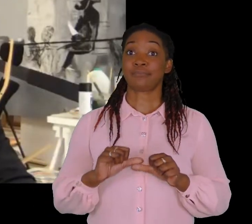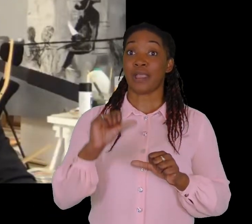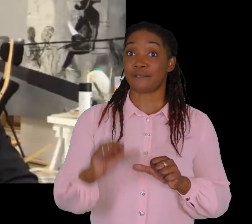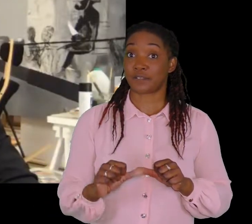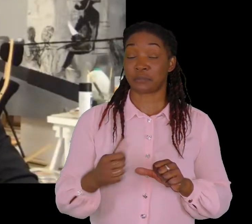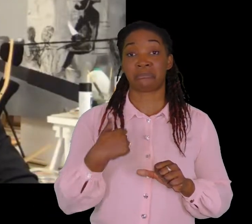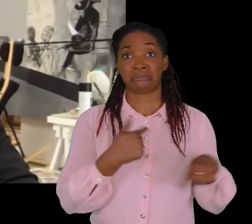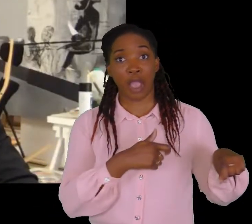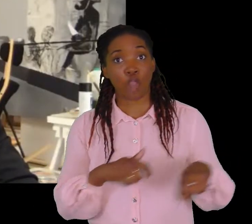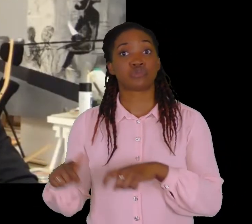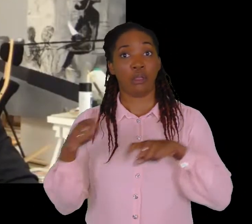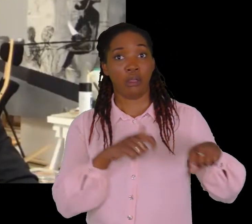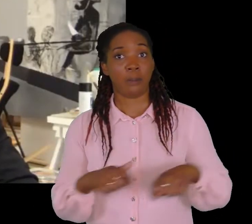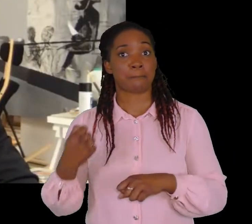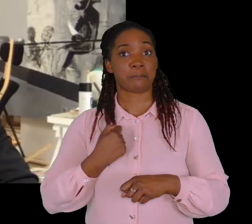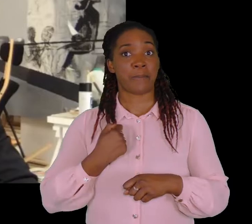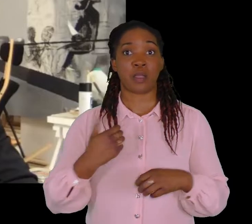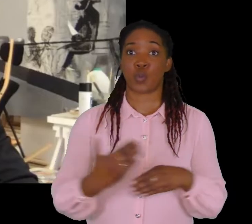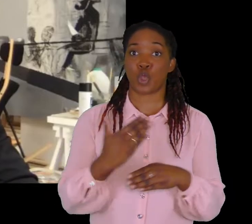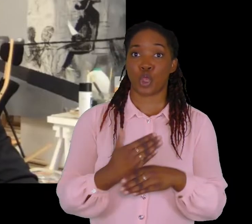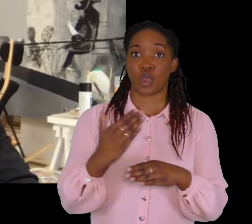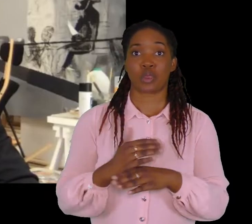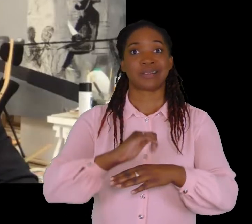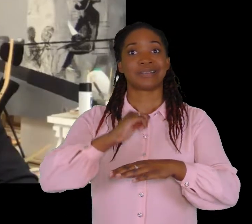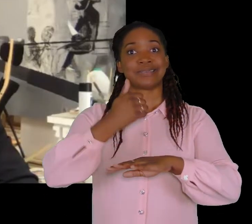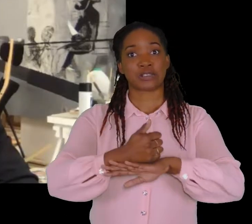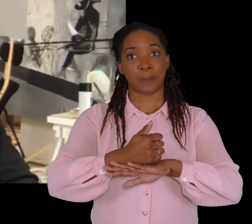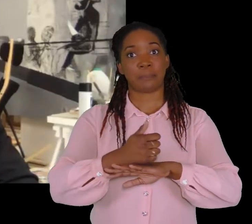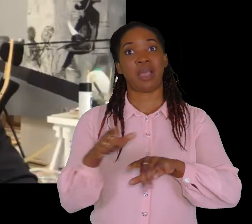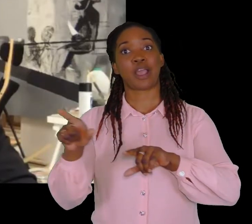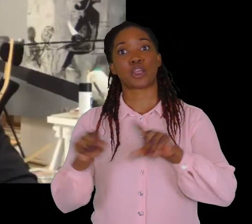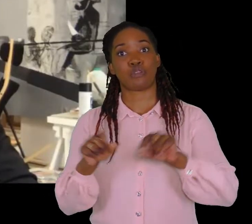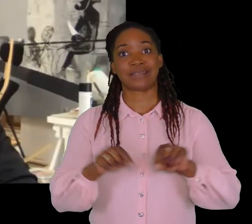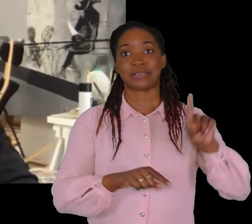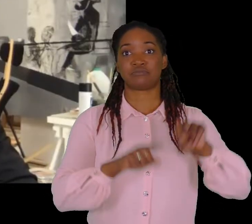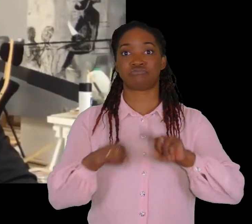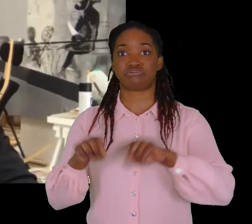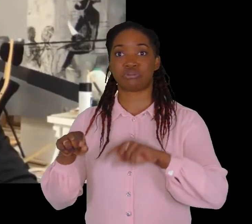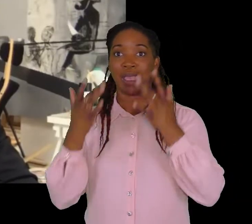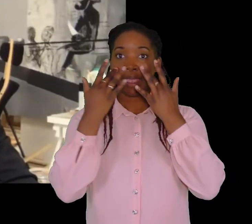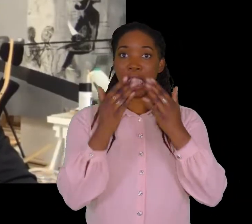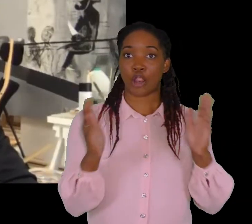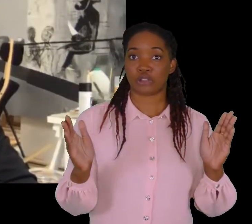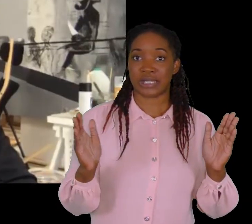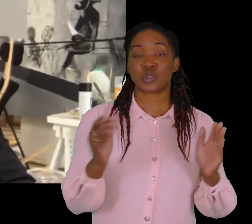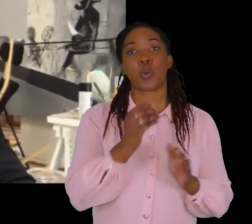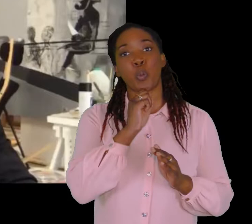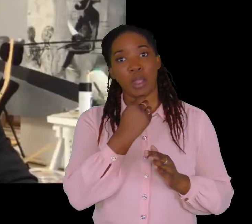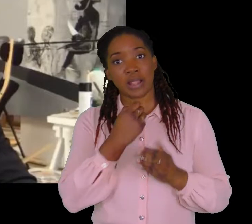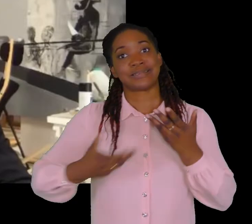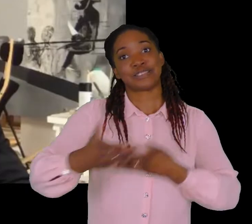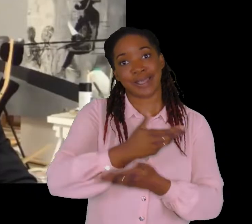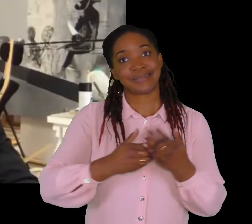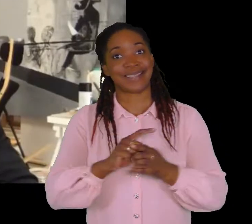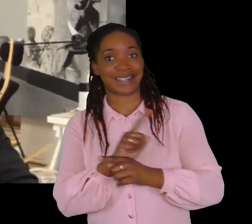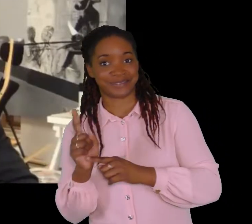Since then, I've continued to make my work. I set up the, I curated a number of exhibitions at the 198 Gallery, a good few, which we will discuss